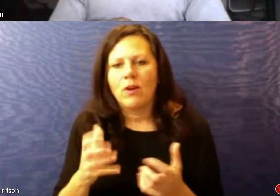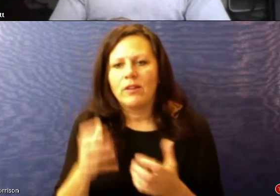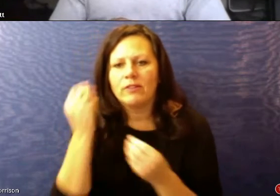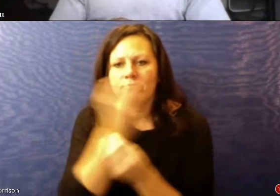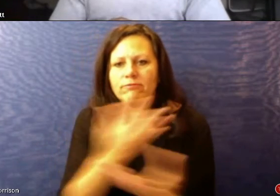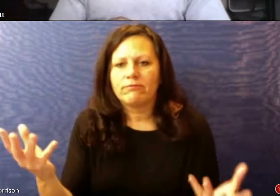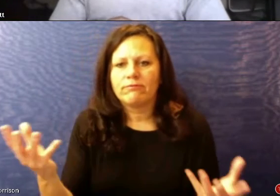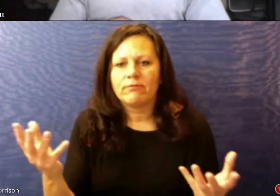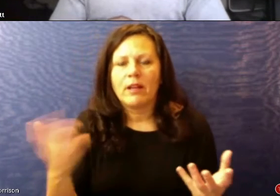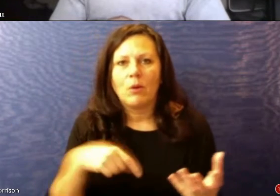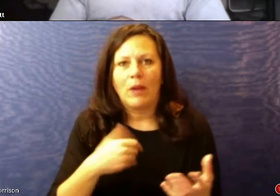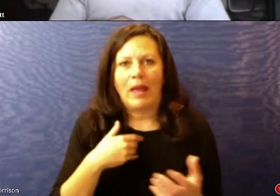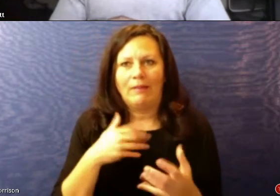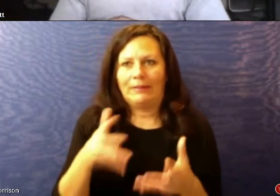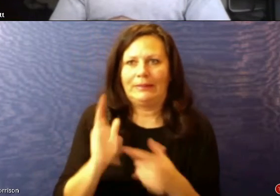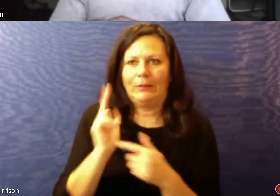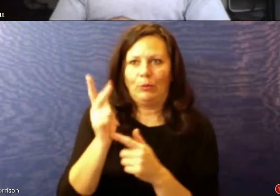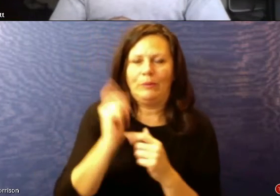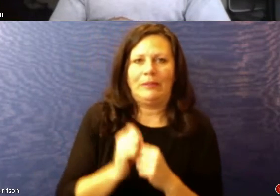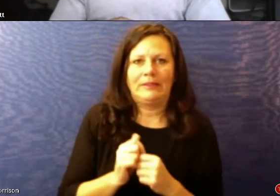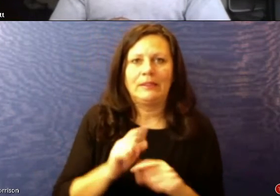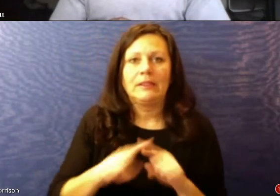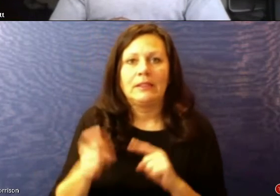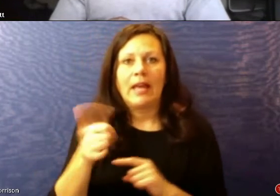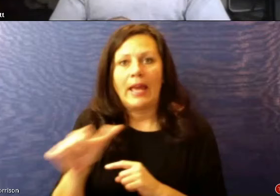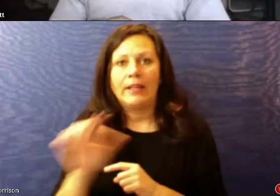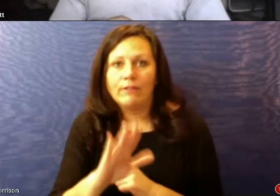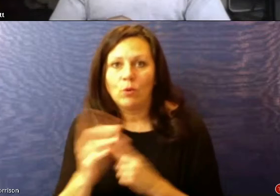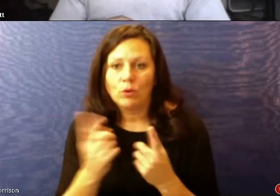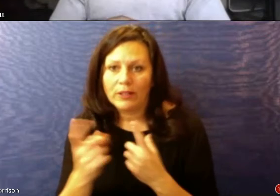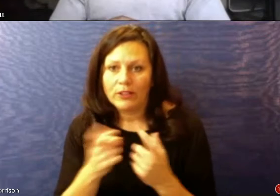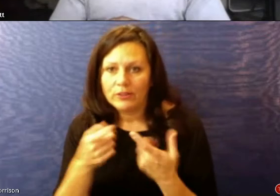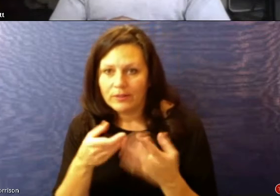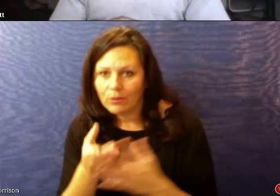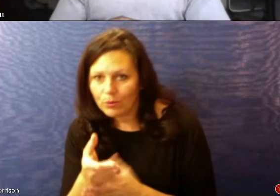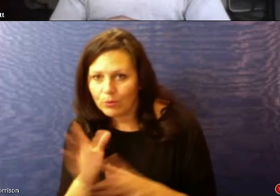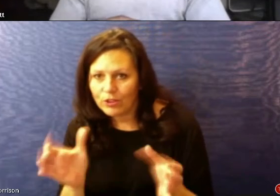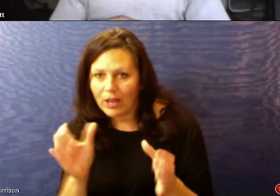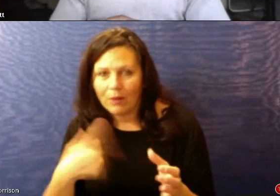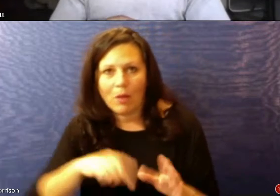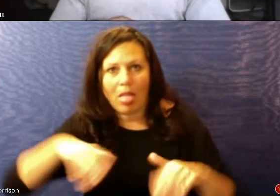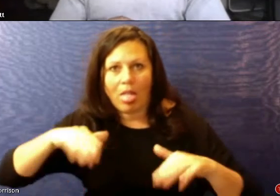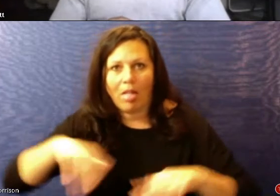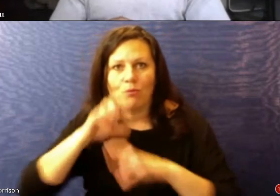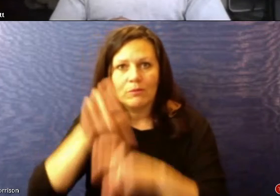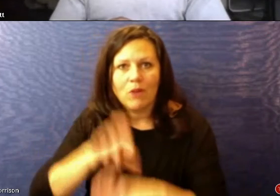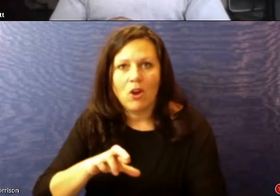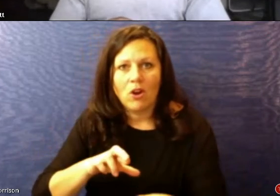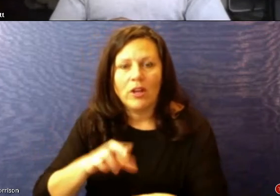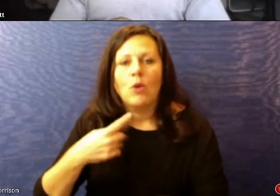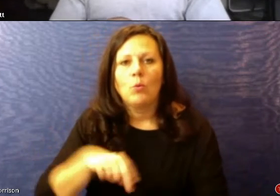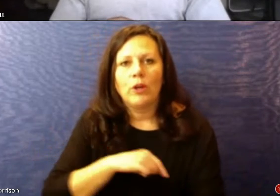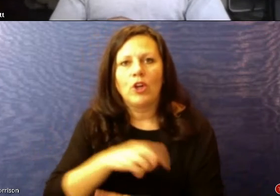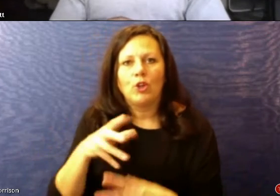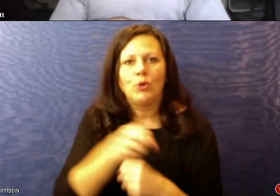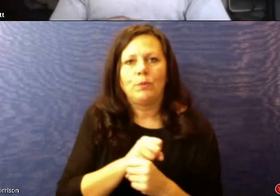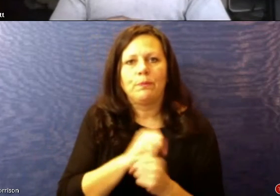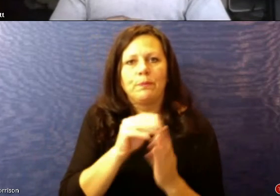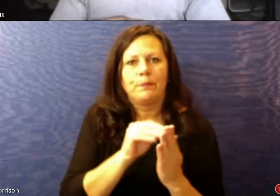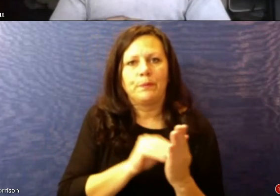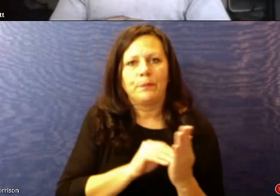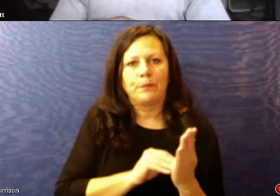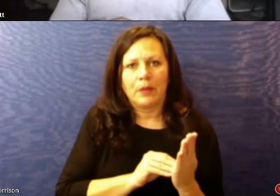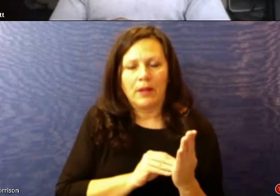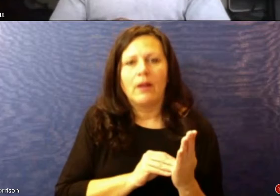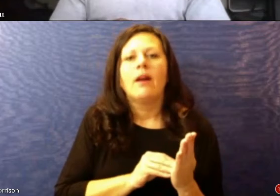do have just 3 minutes left, but any of the questions that you've asked in the chat that we didn't get to, we are capturing those, and we'll be able to get